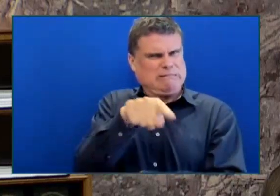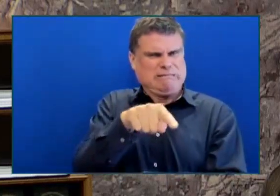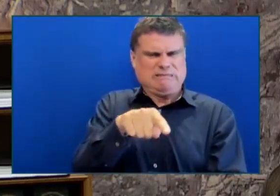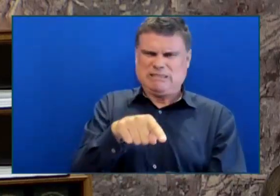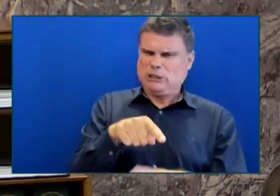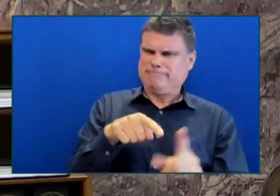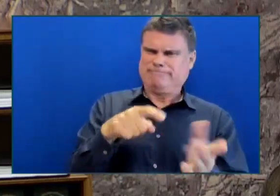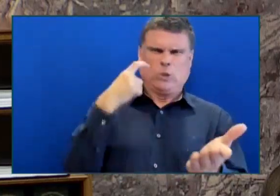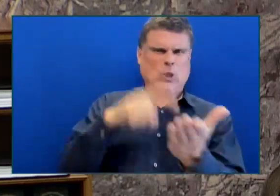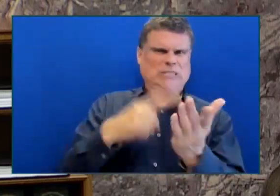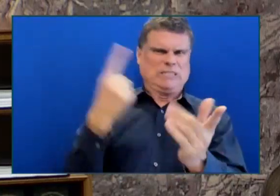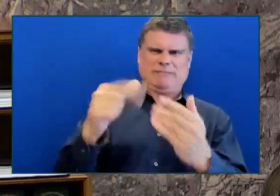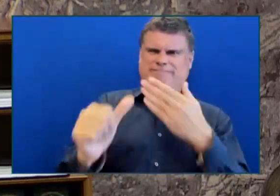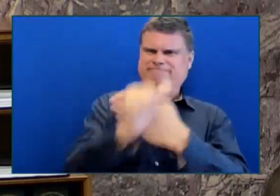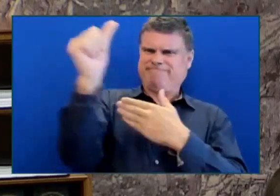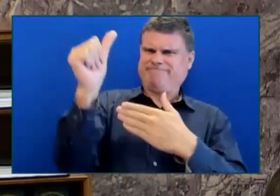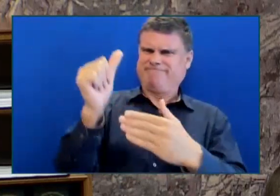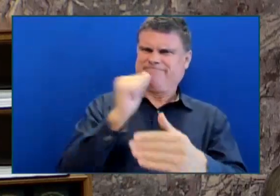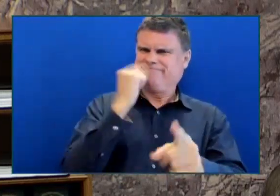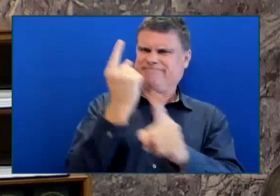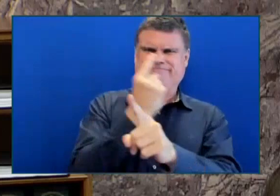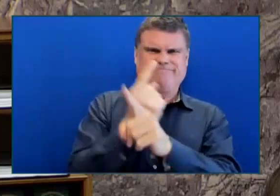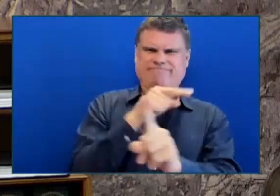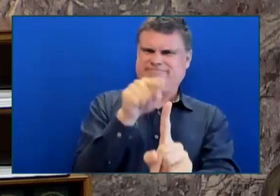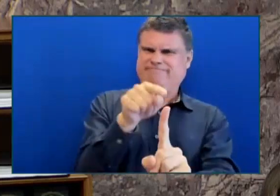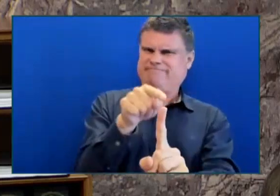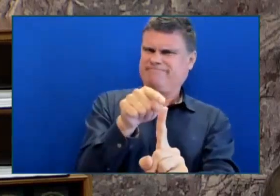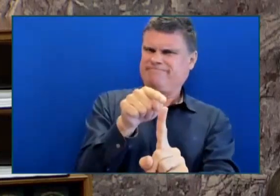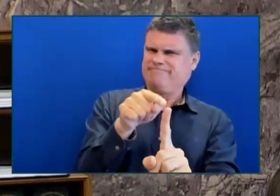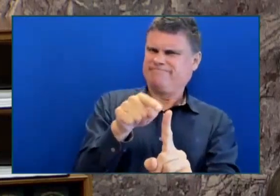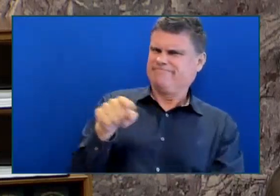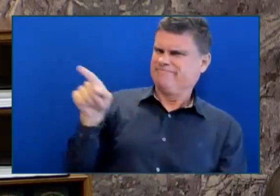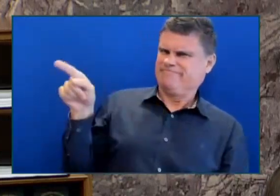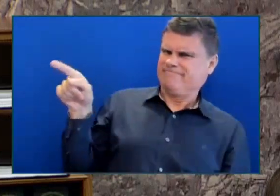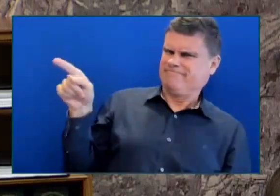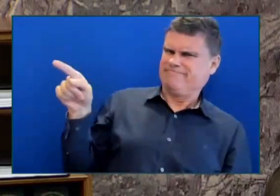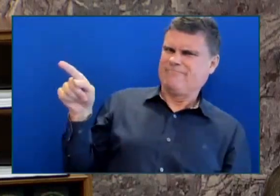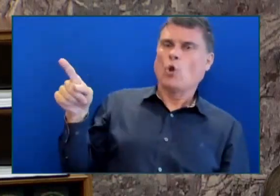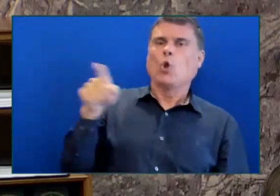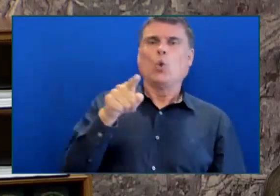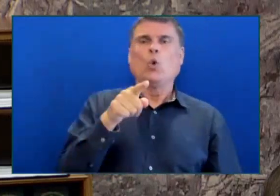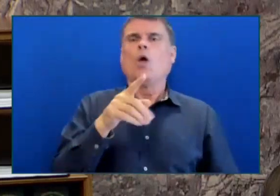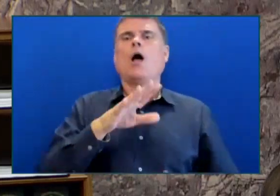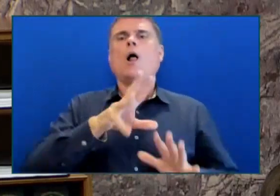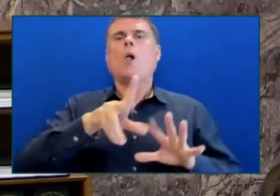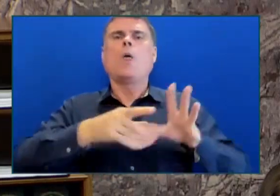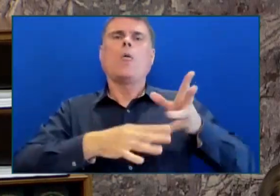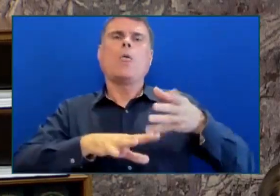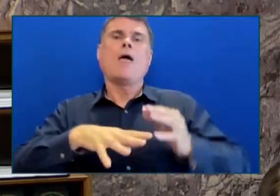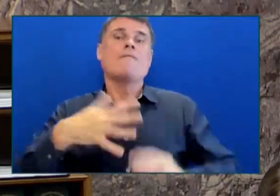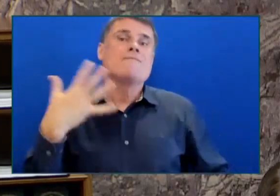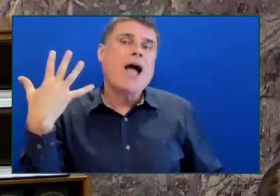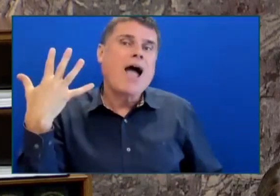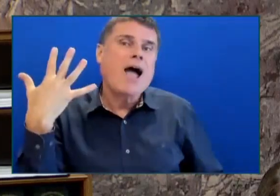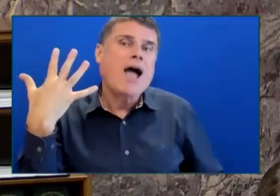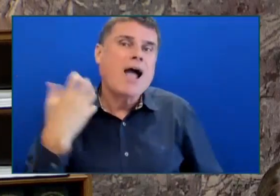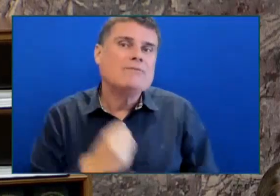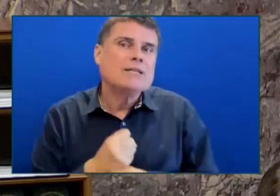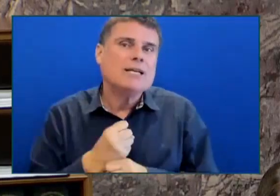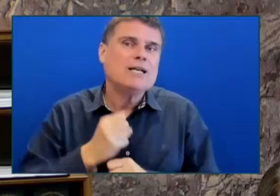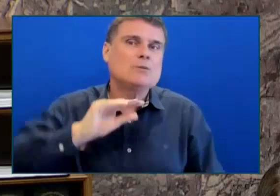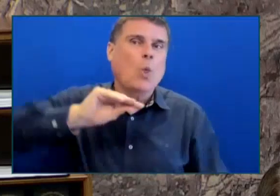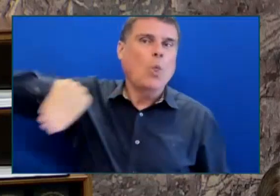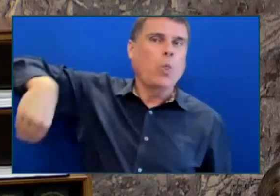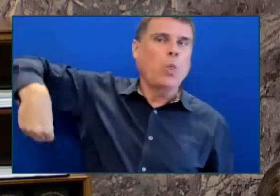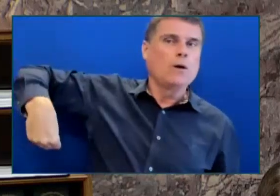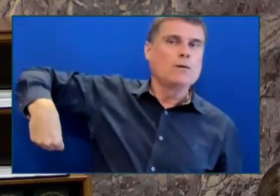government sat on it for almost 5 years. That's their record. Members. So, despite all the empty talk and the